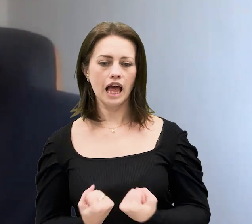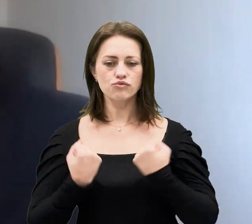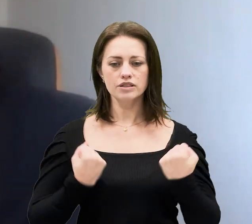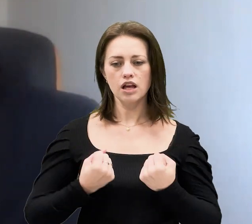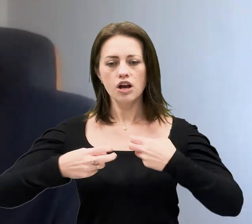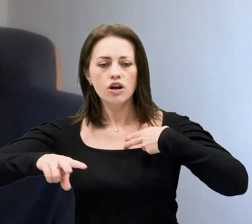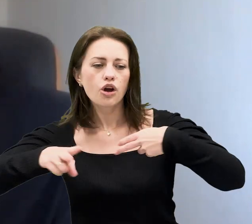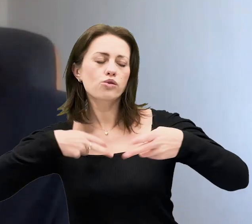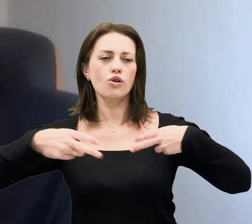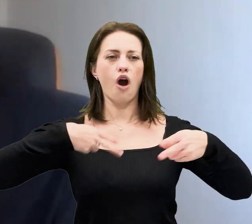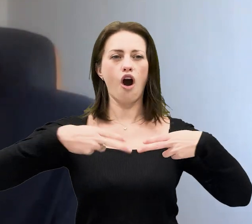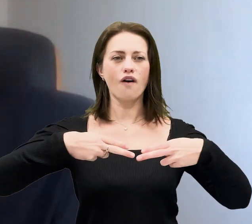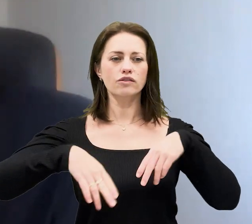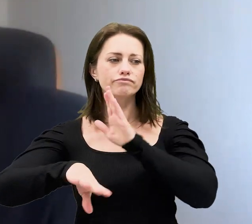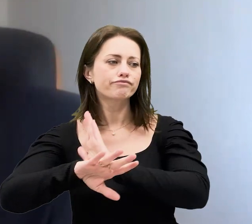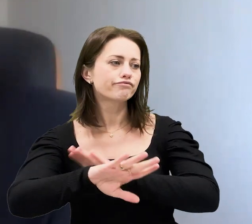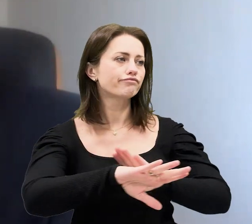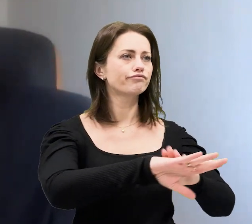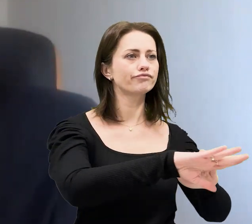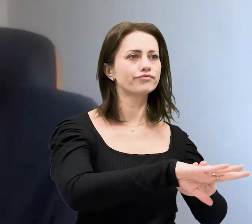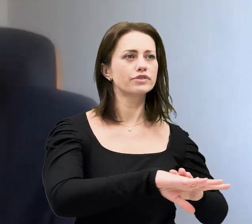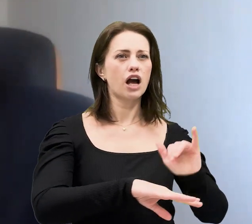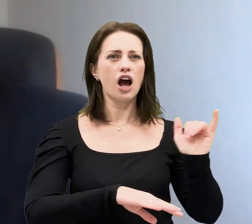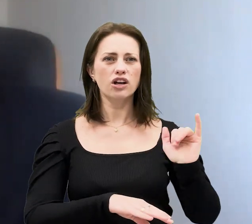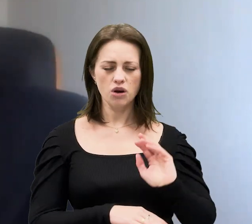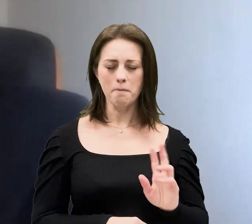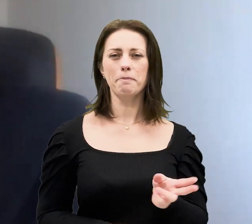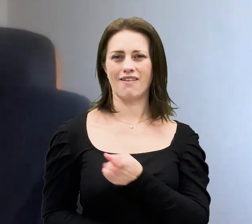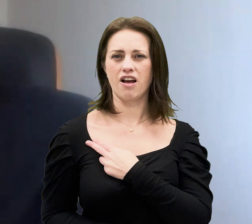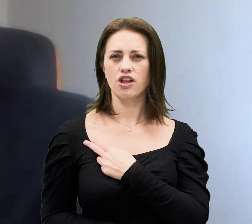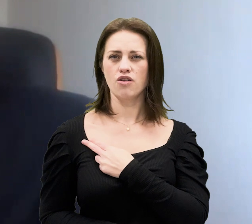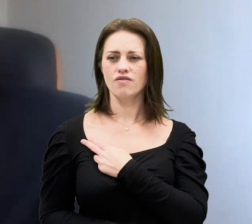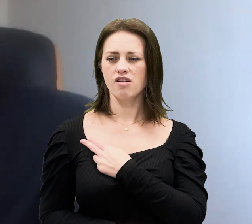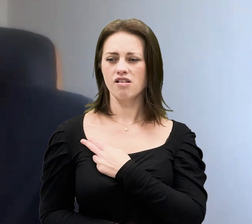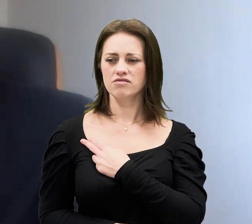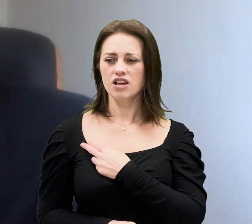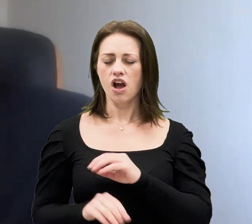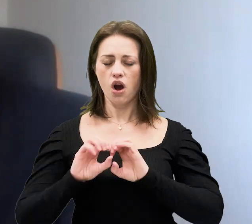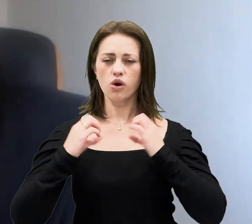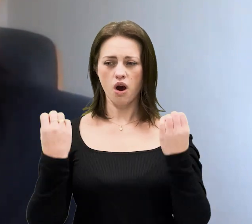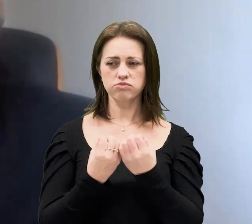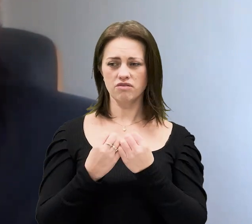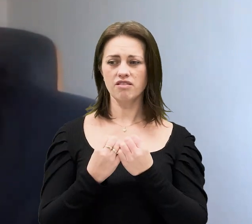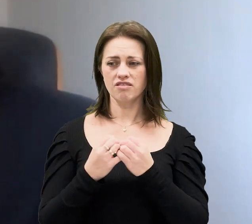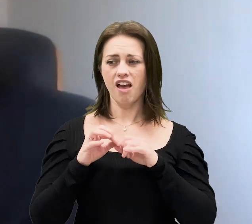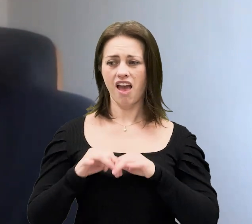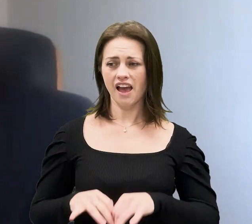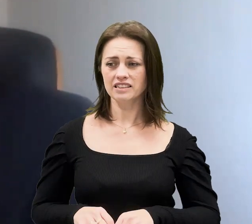which addresses maybe the privileged in every community, every